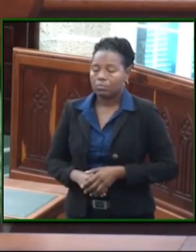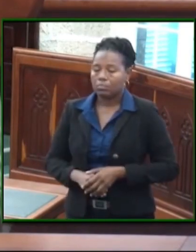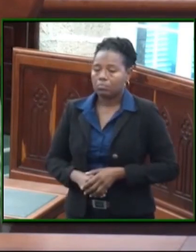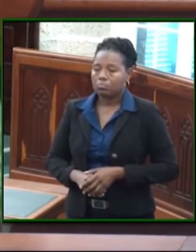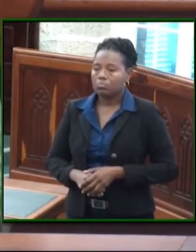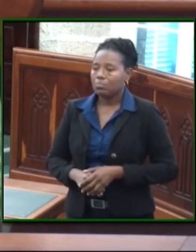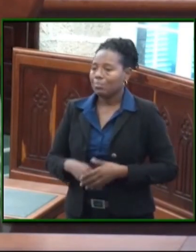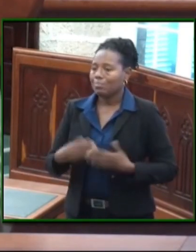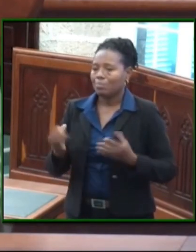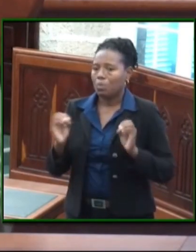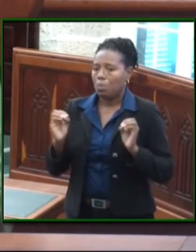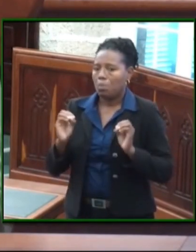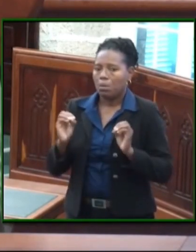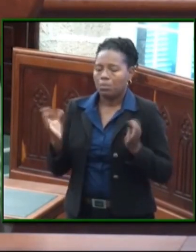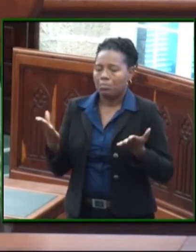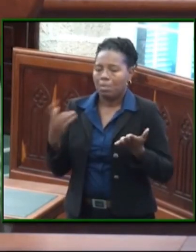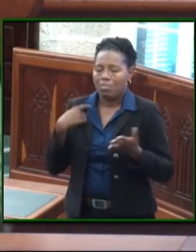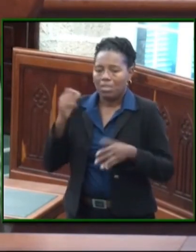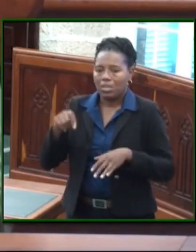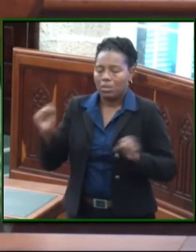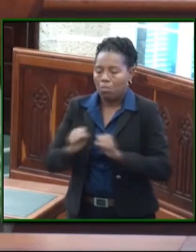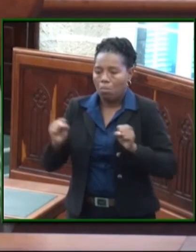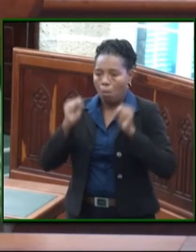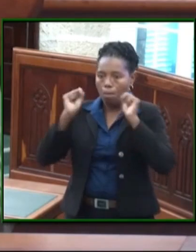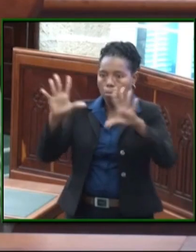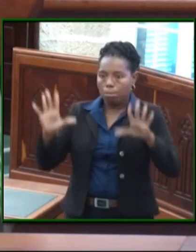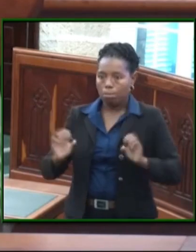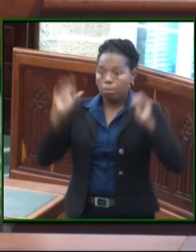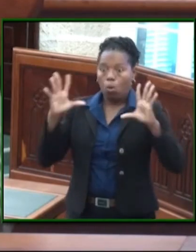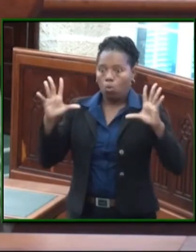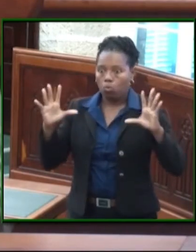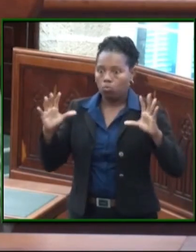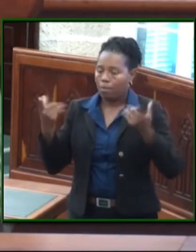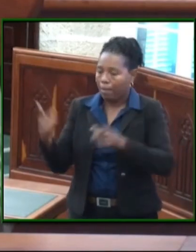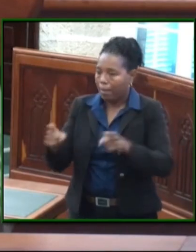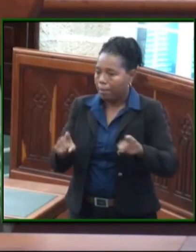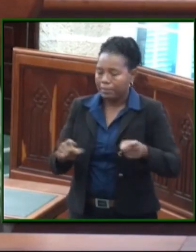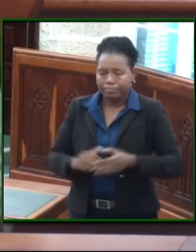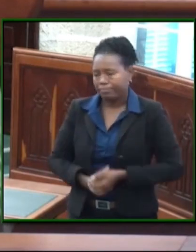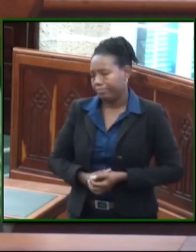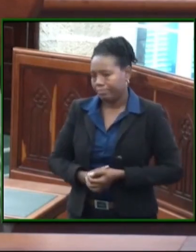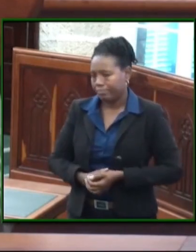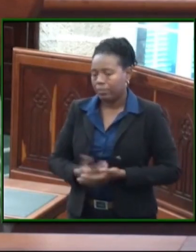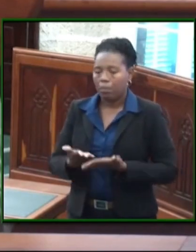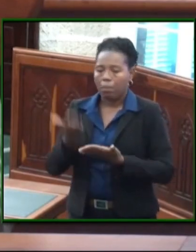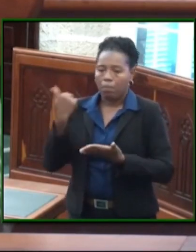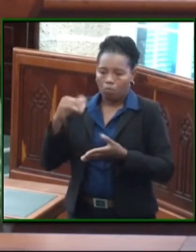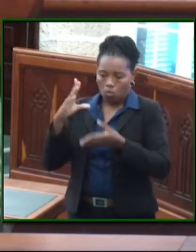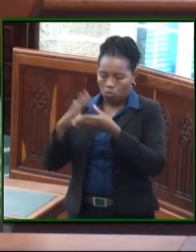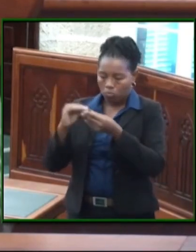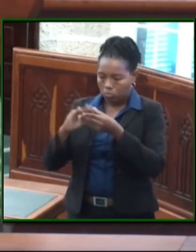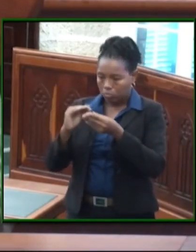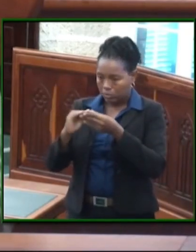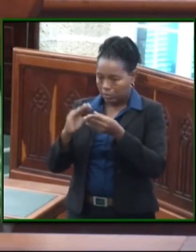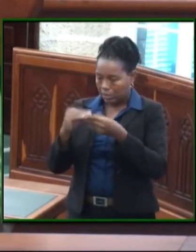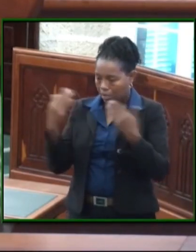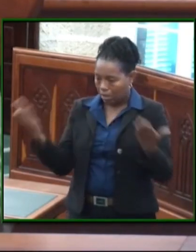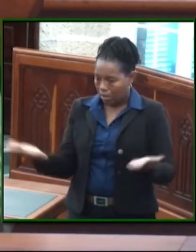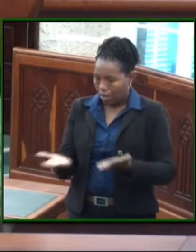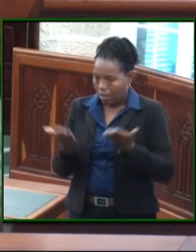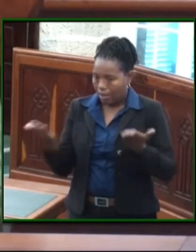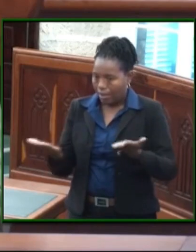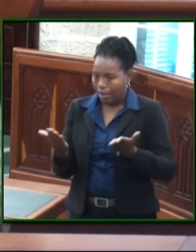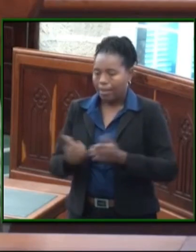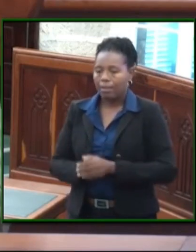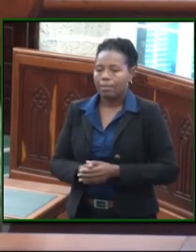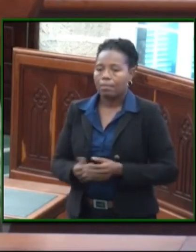Nobody required magic. The concepts were expressed in here, policies are expressed in here, but most